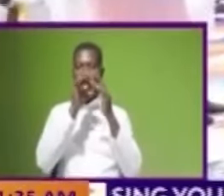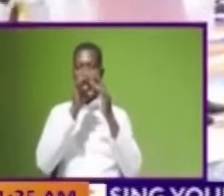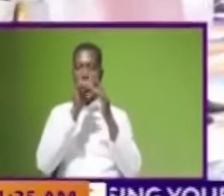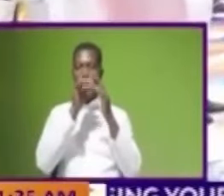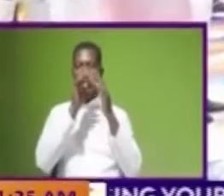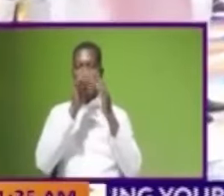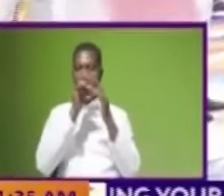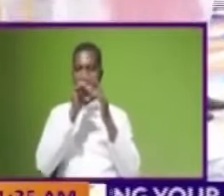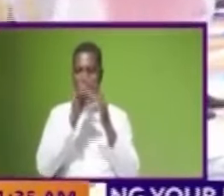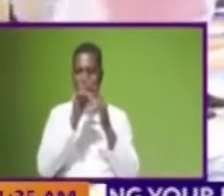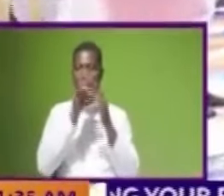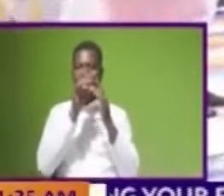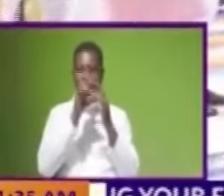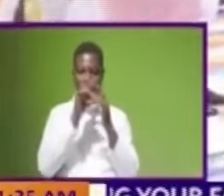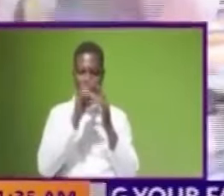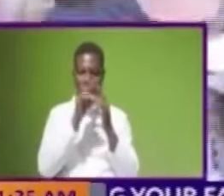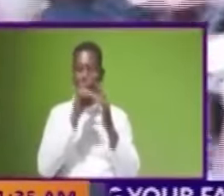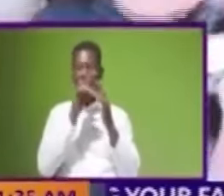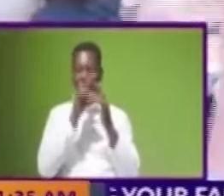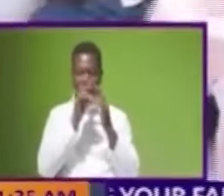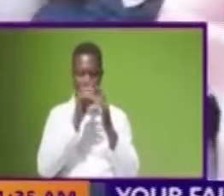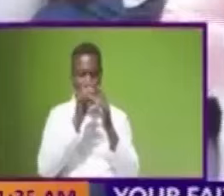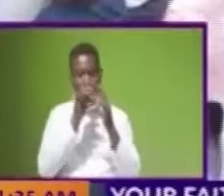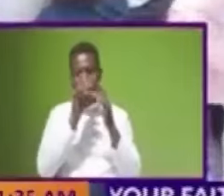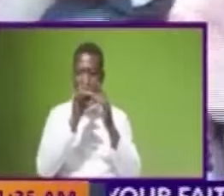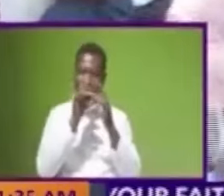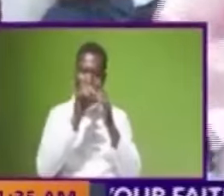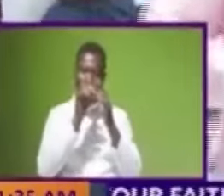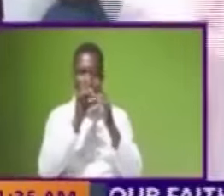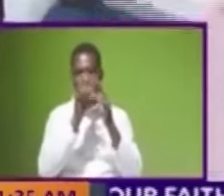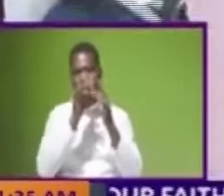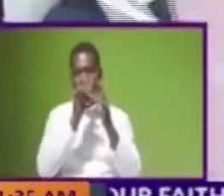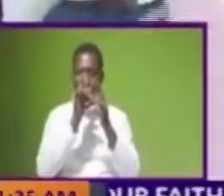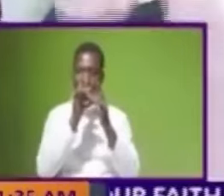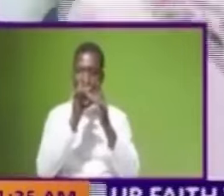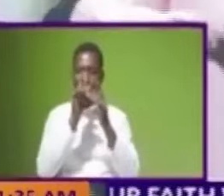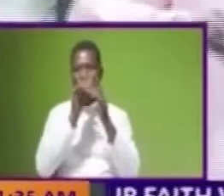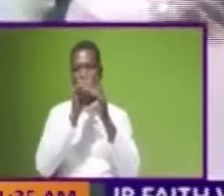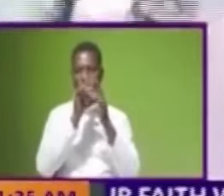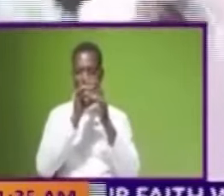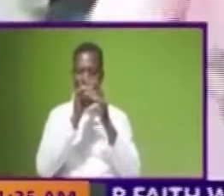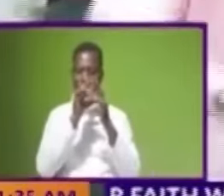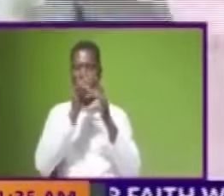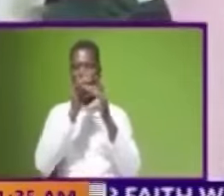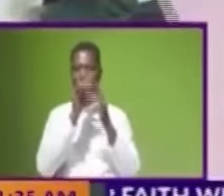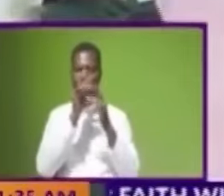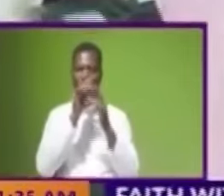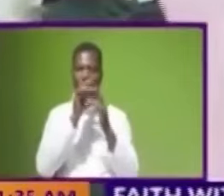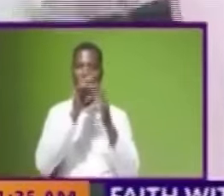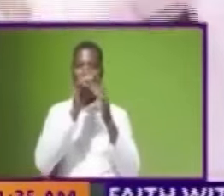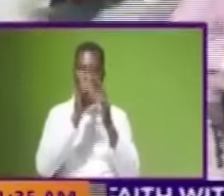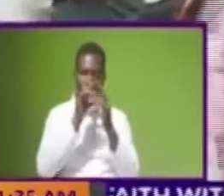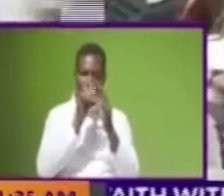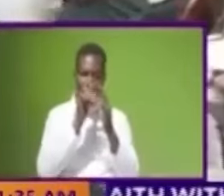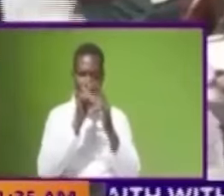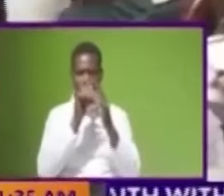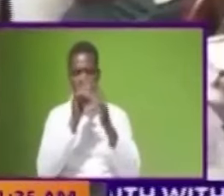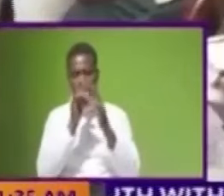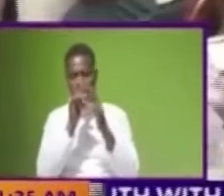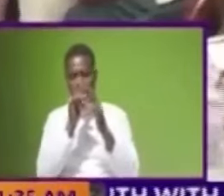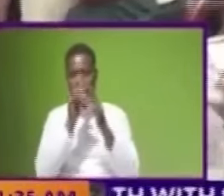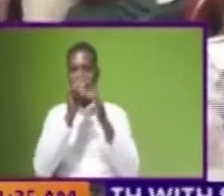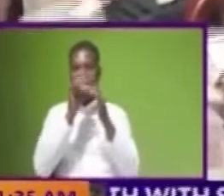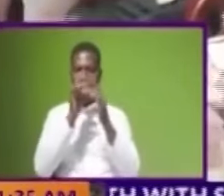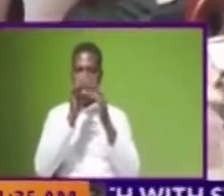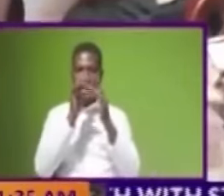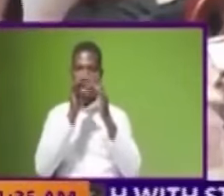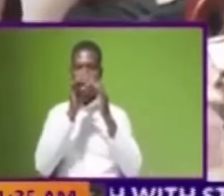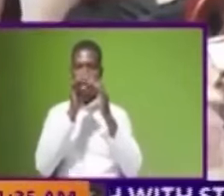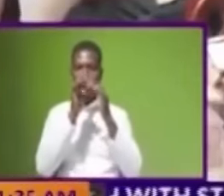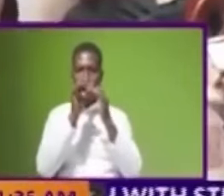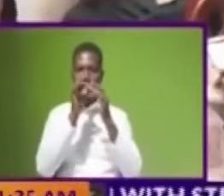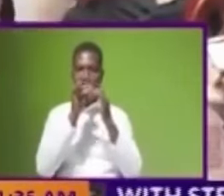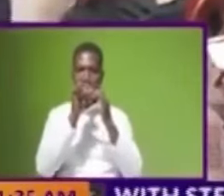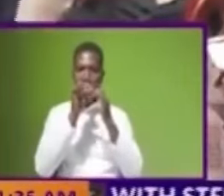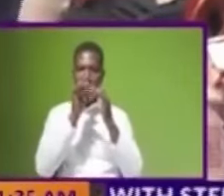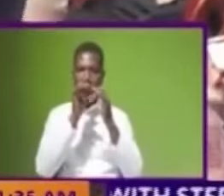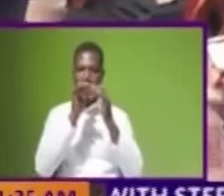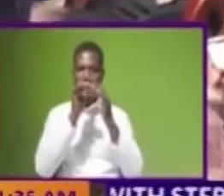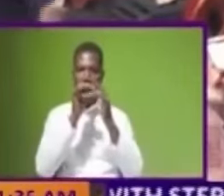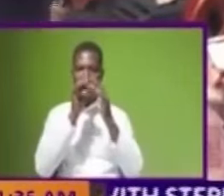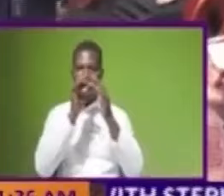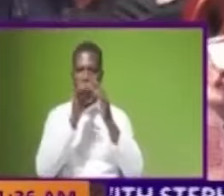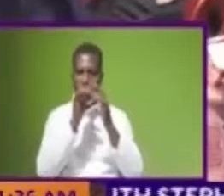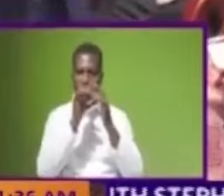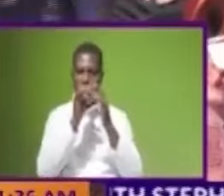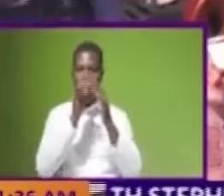have the men, we have the money. To be a dear man who be the better me as Philadelphia. No, did you ever know a Philadelphia